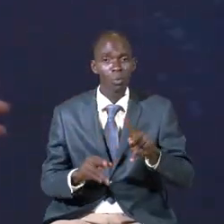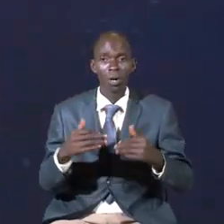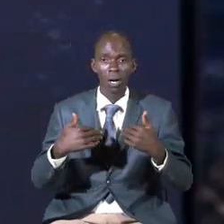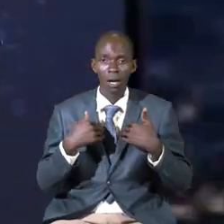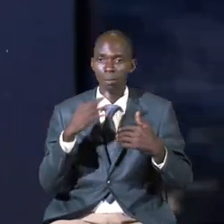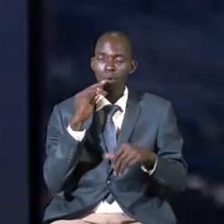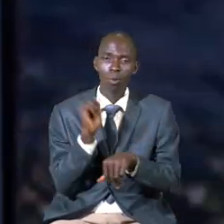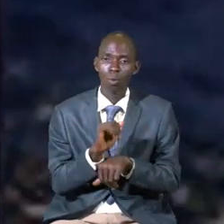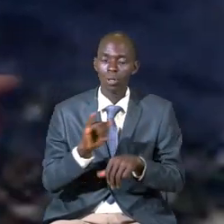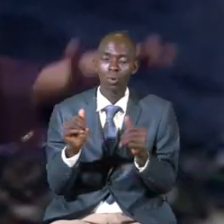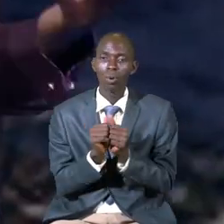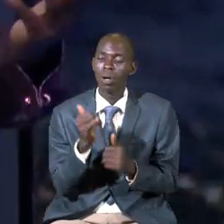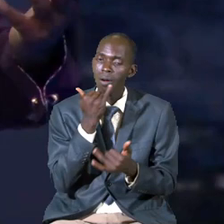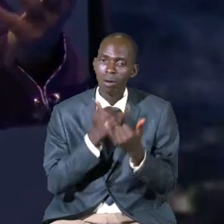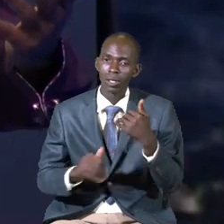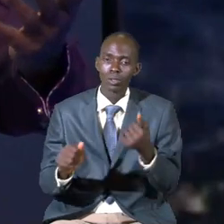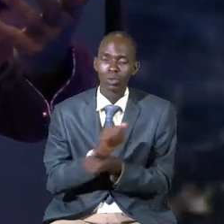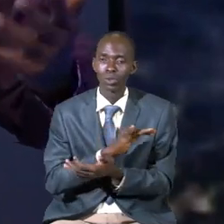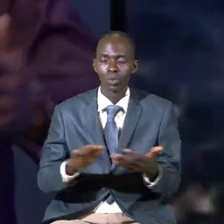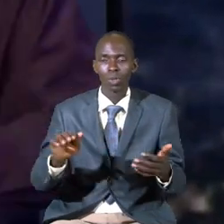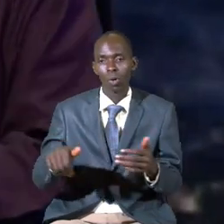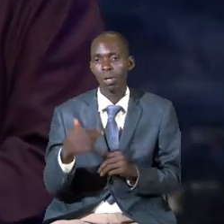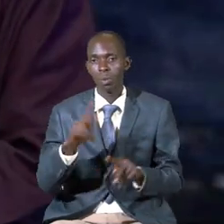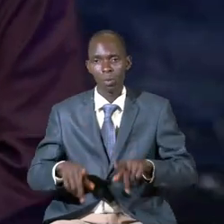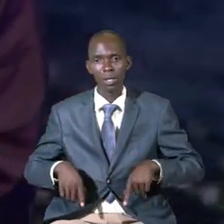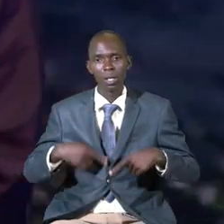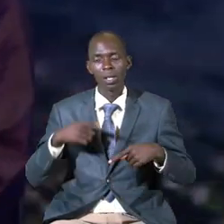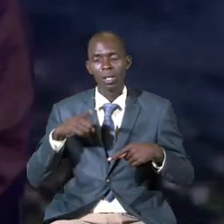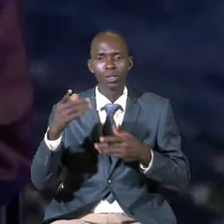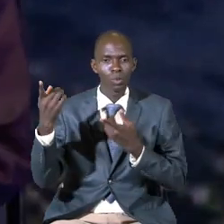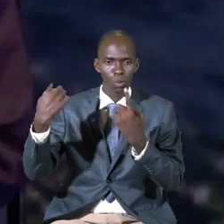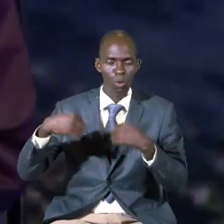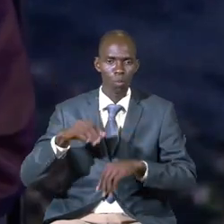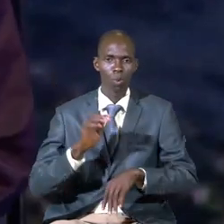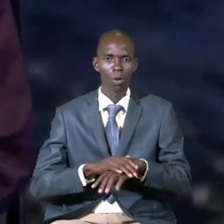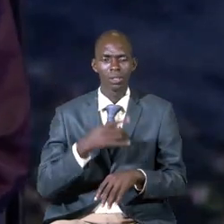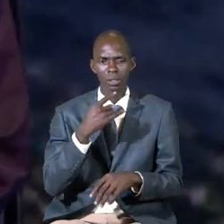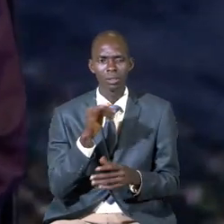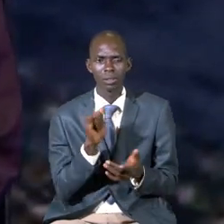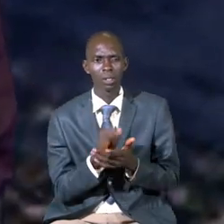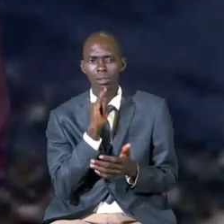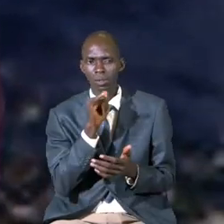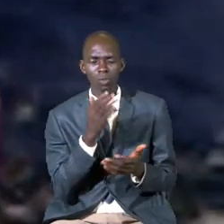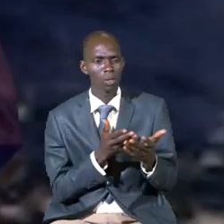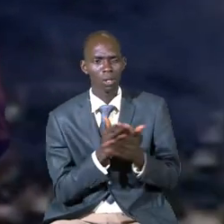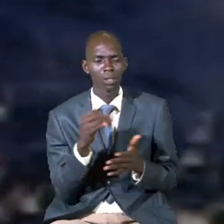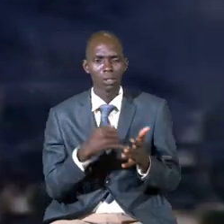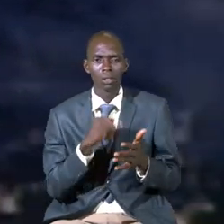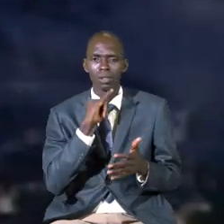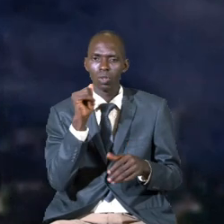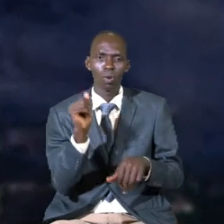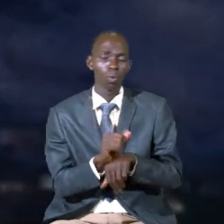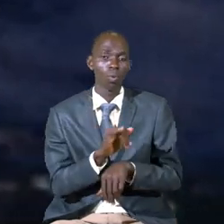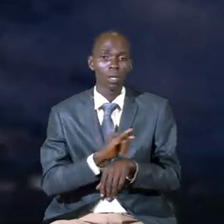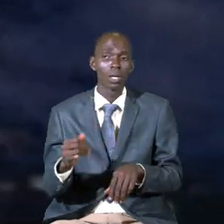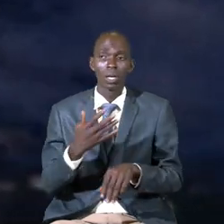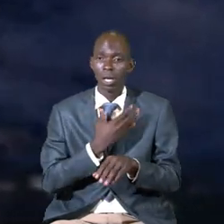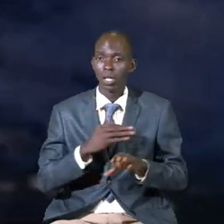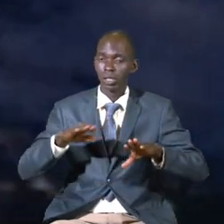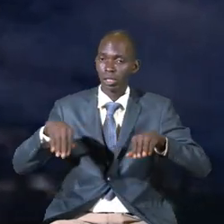people's lives that you come on stage and you're saying that's not right it's not working and then you give us the